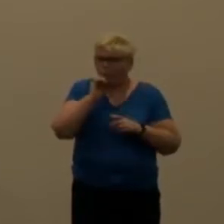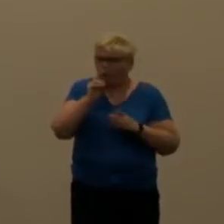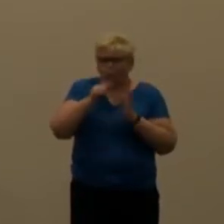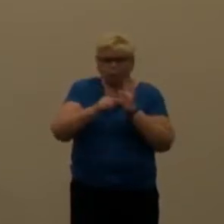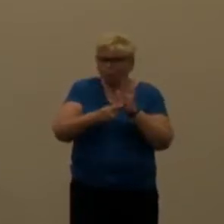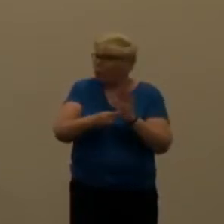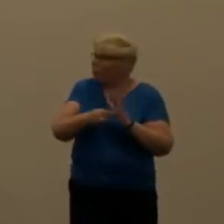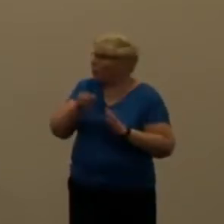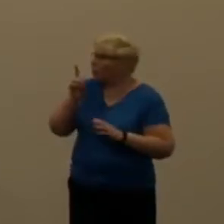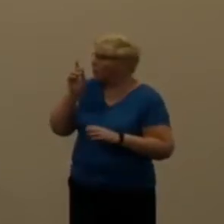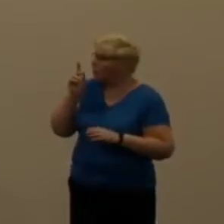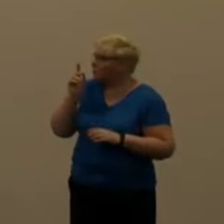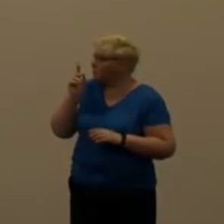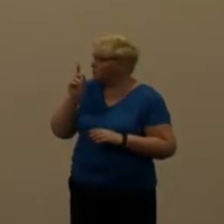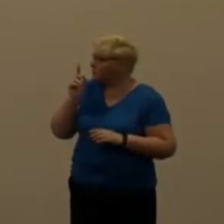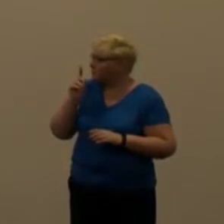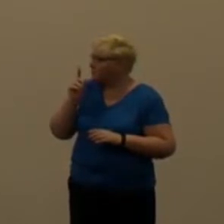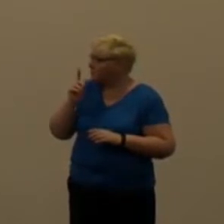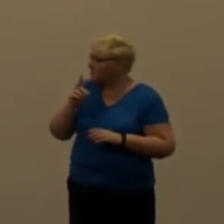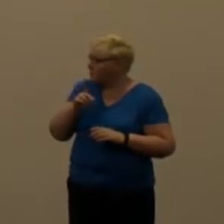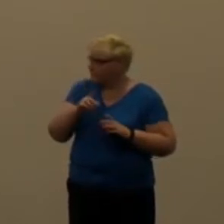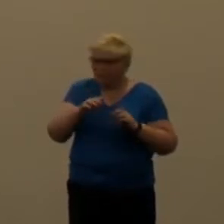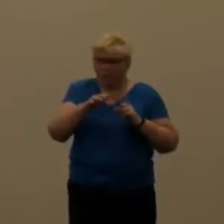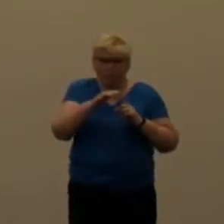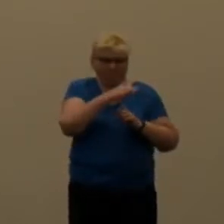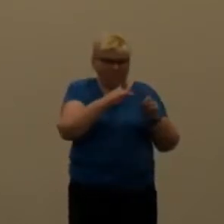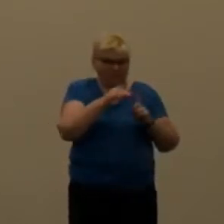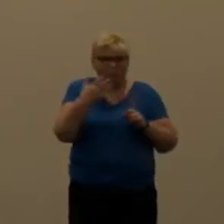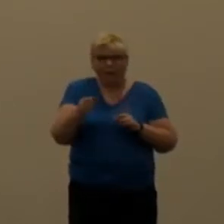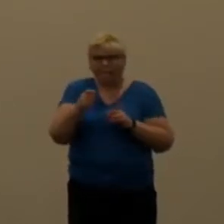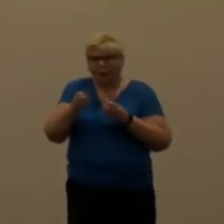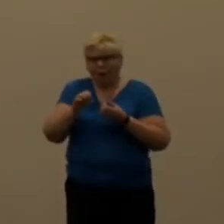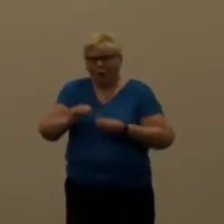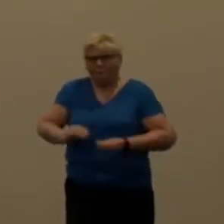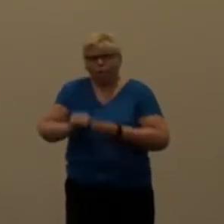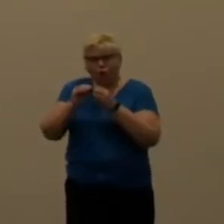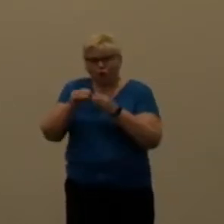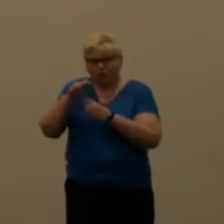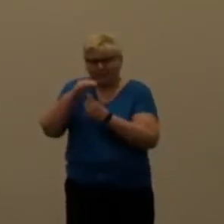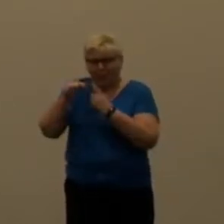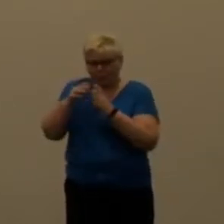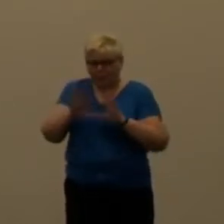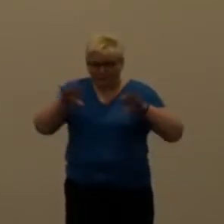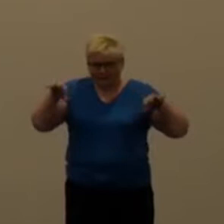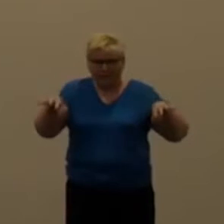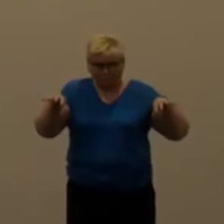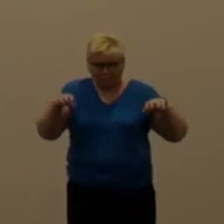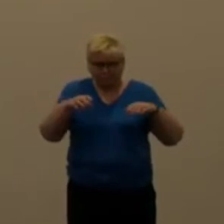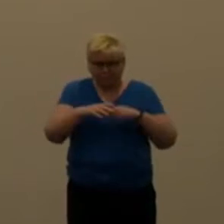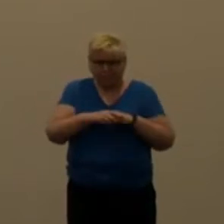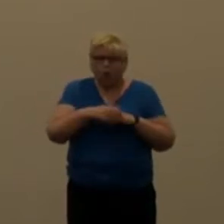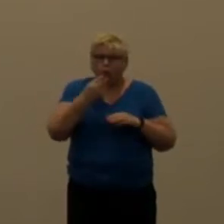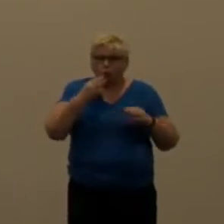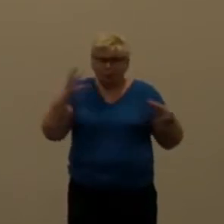you, we have the dev environment and we have a production environment, let's say. Using a service connection,